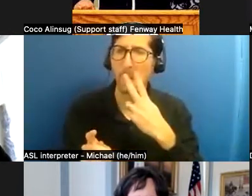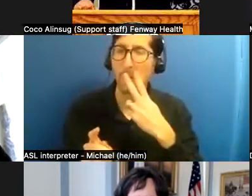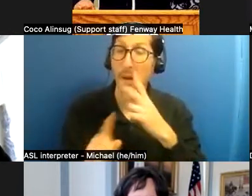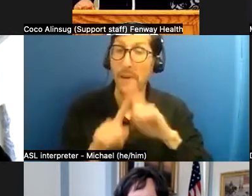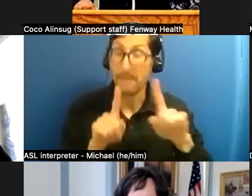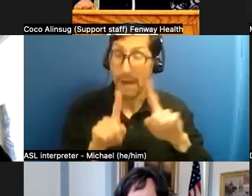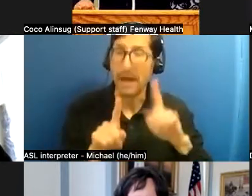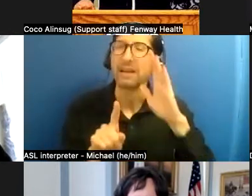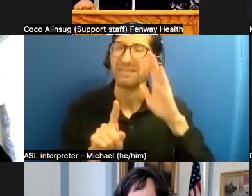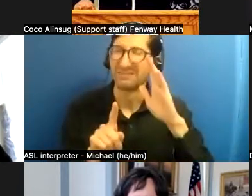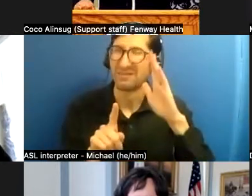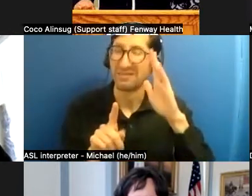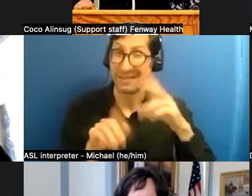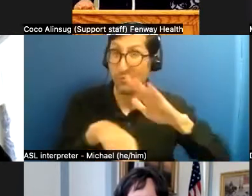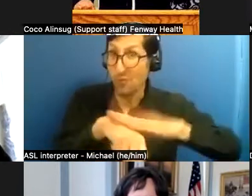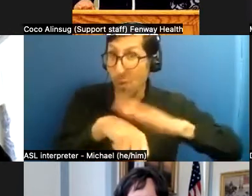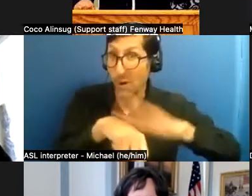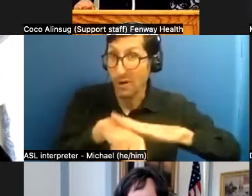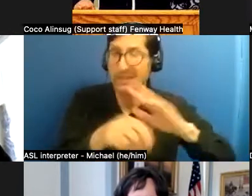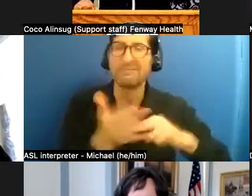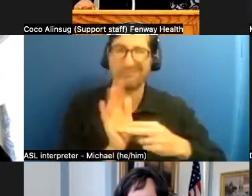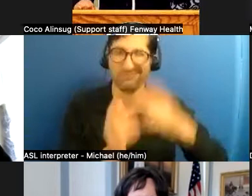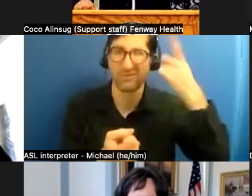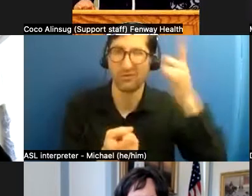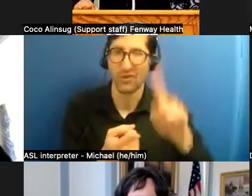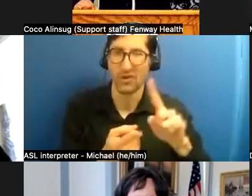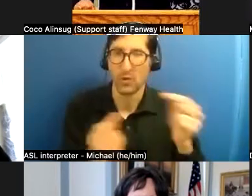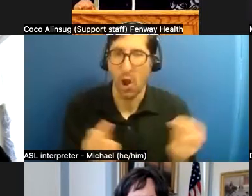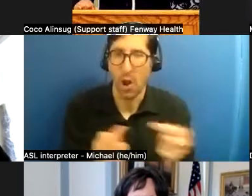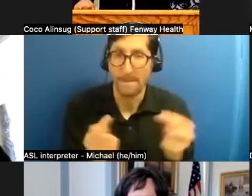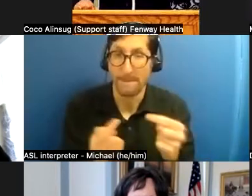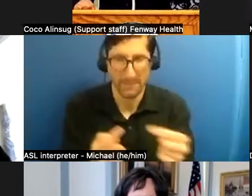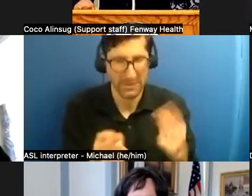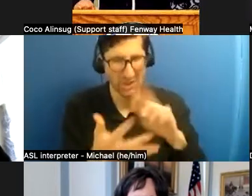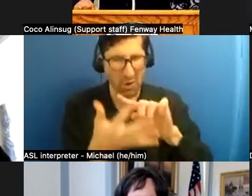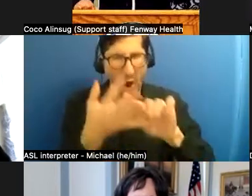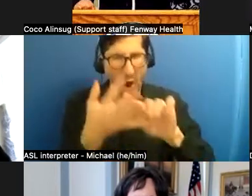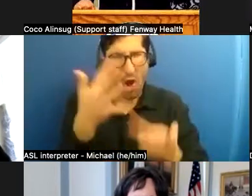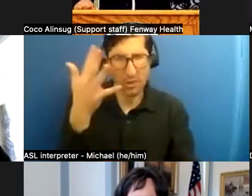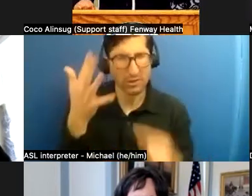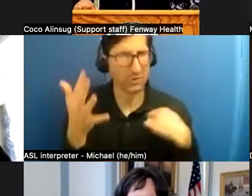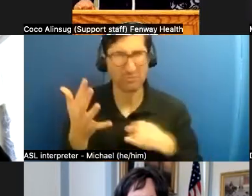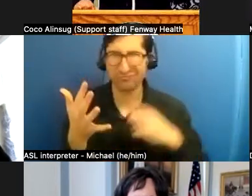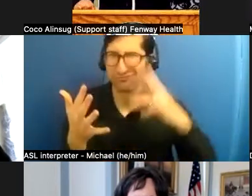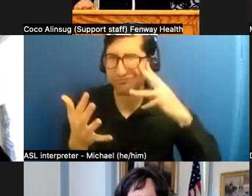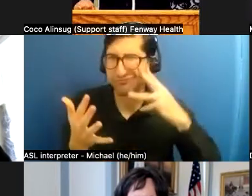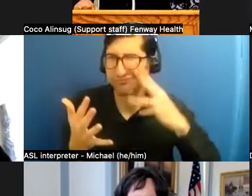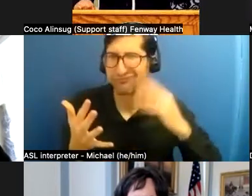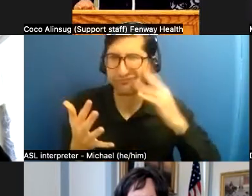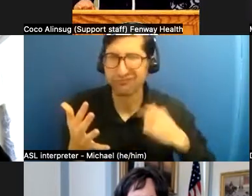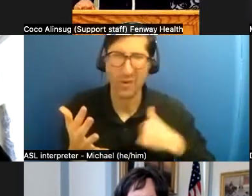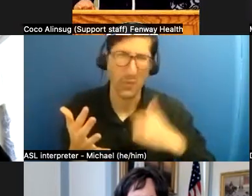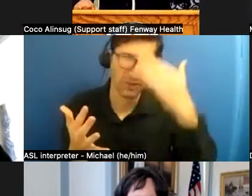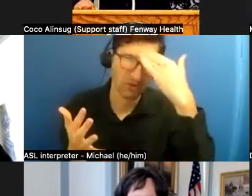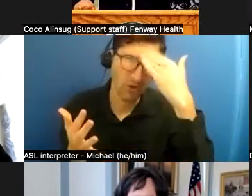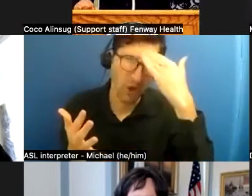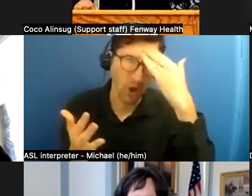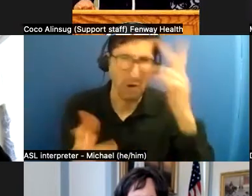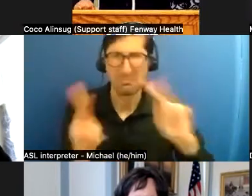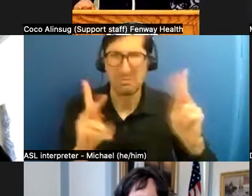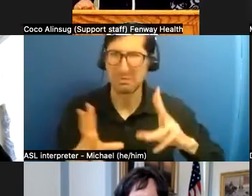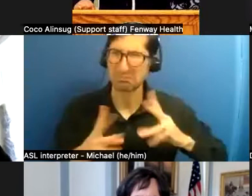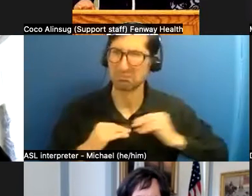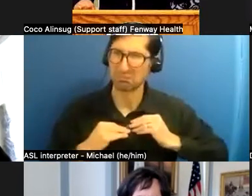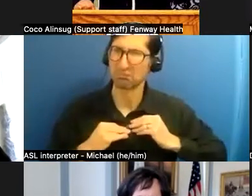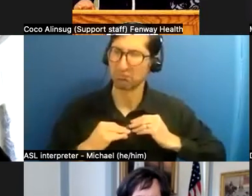harm. And so these are all practices that are very familiar to us and very common and very accepted. And